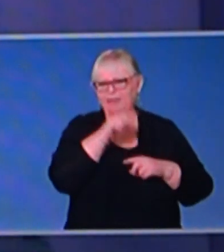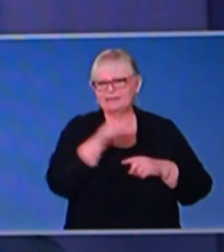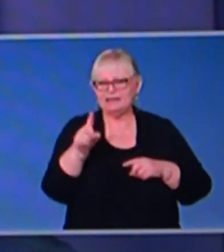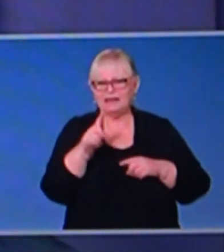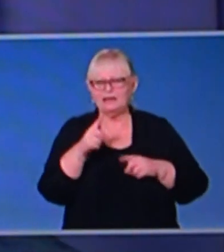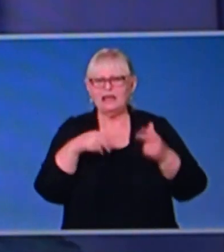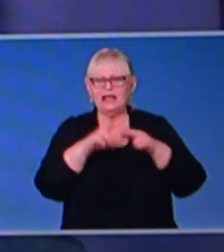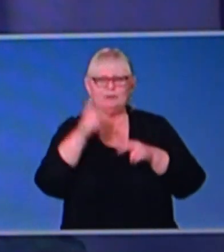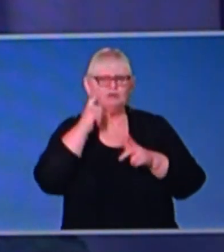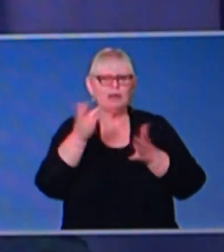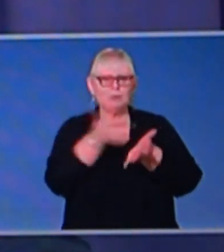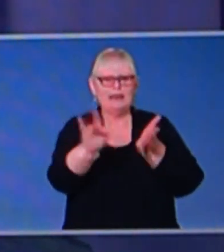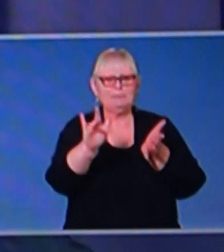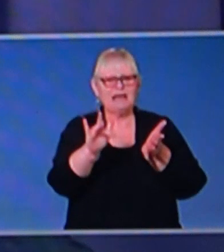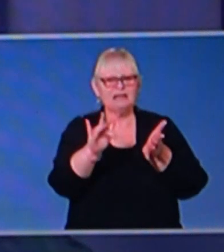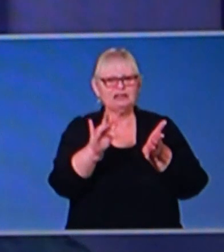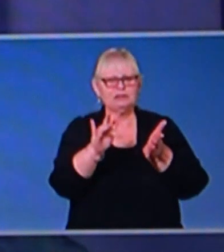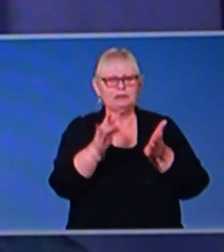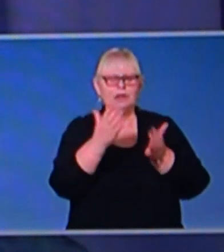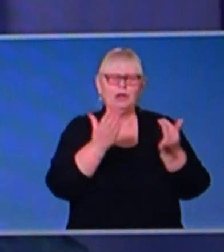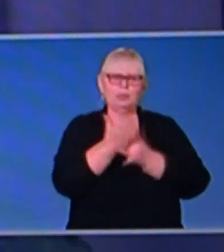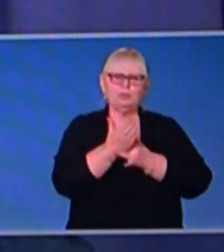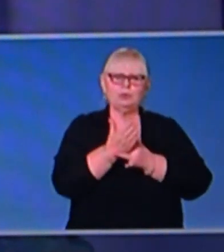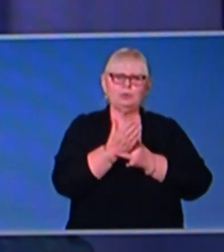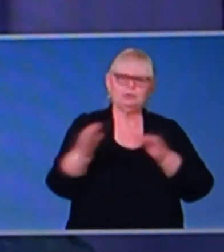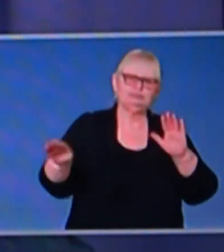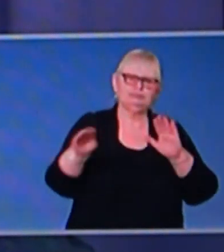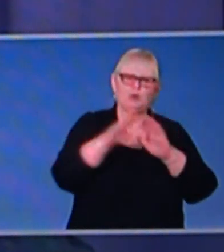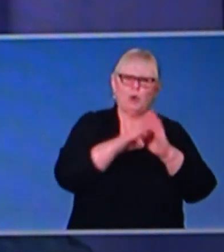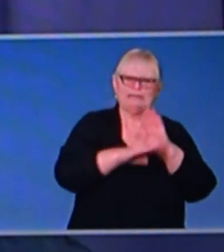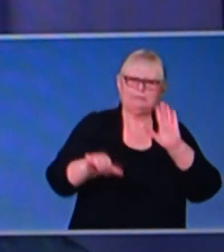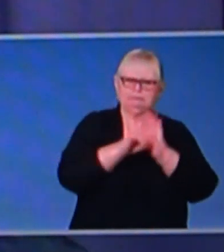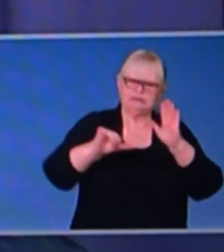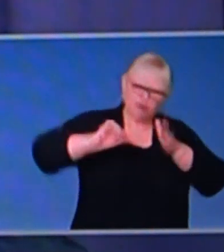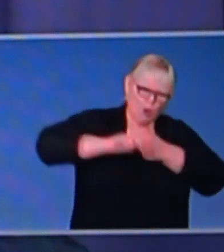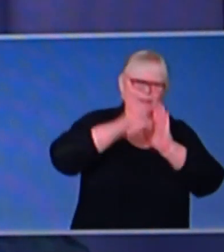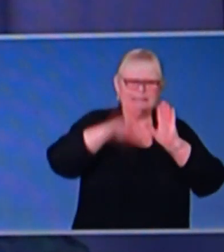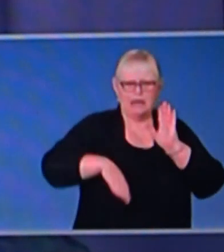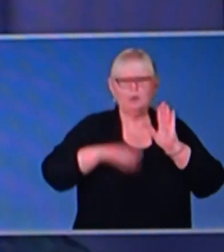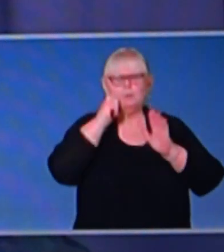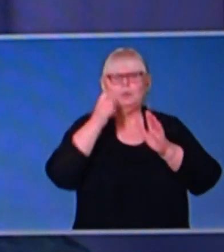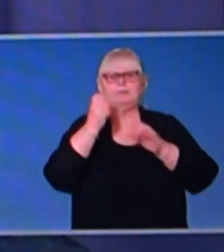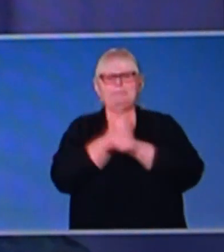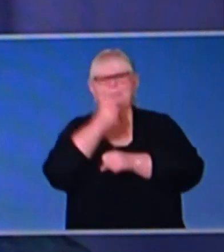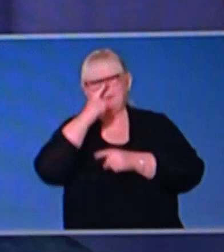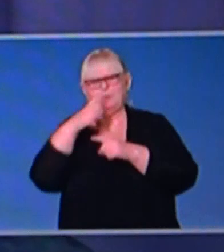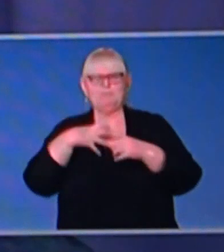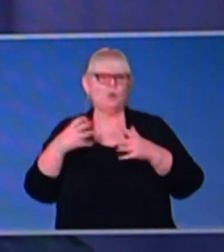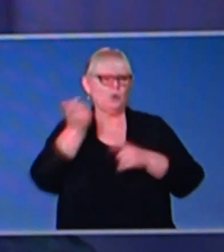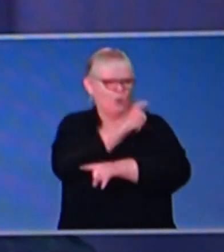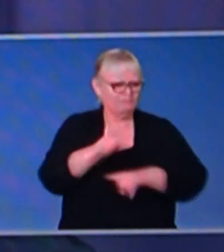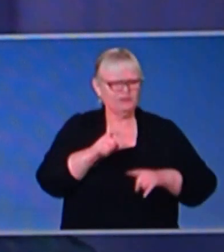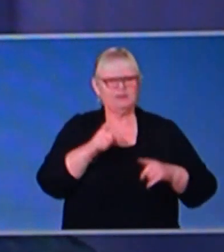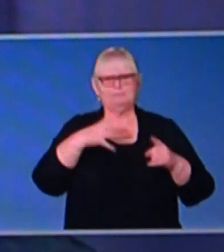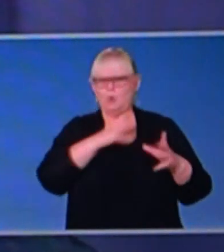pursuing elimination through continued strict lockdowns could lead to greater community confidence, which would flow on to greater participation in the